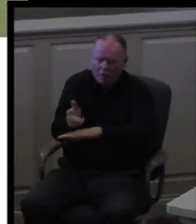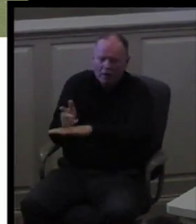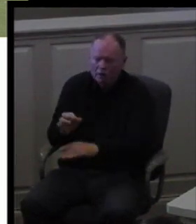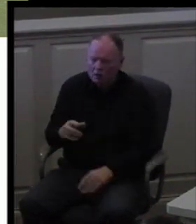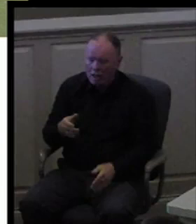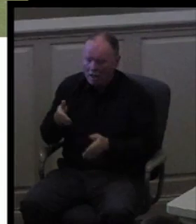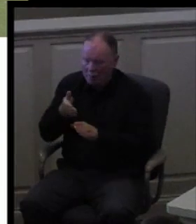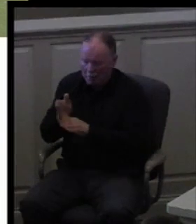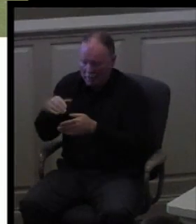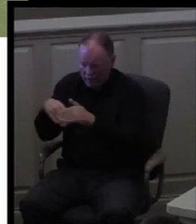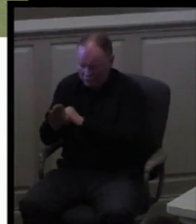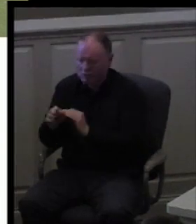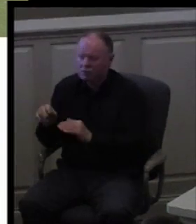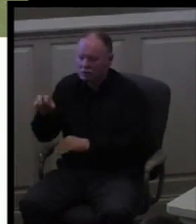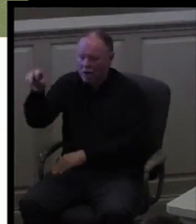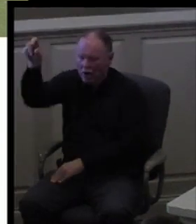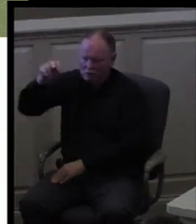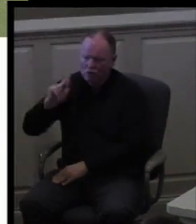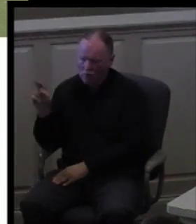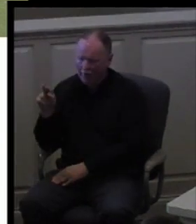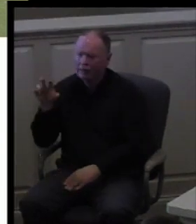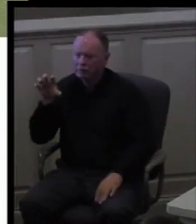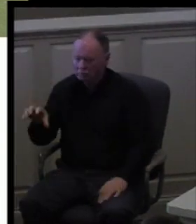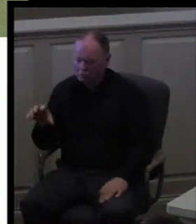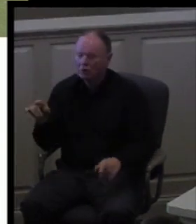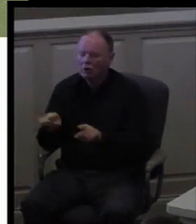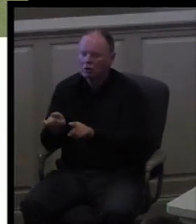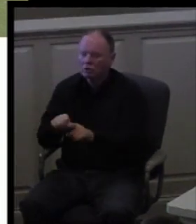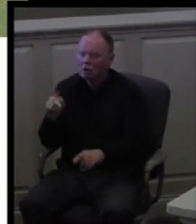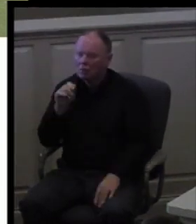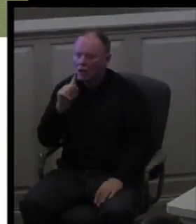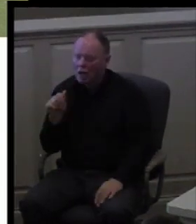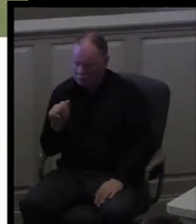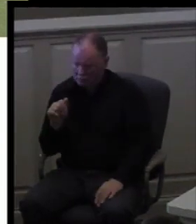tower on your right. You'll also see the plaza there, that